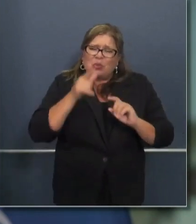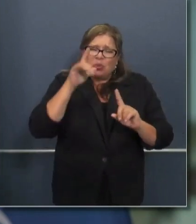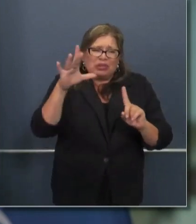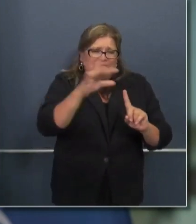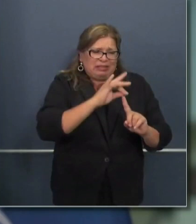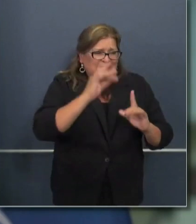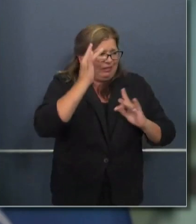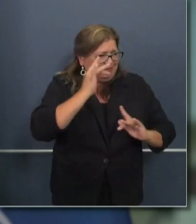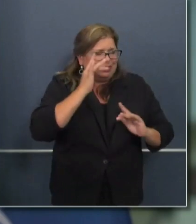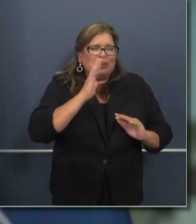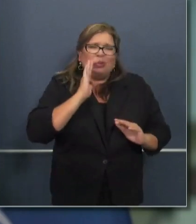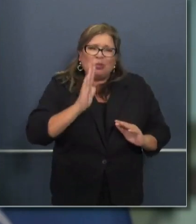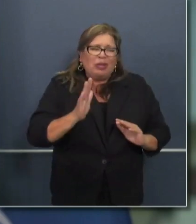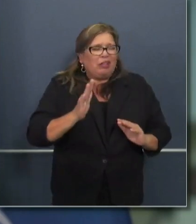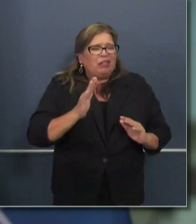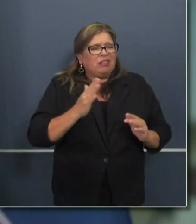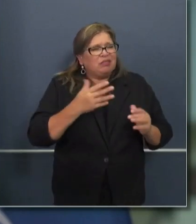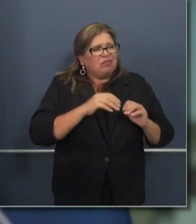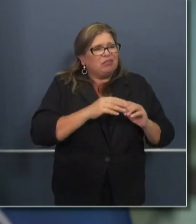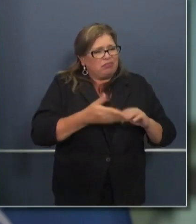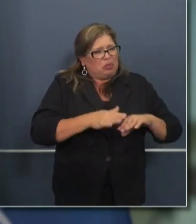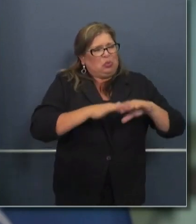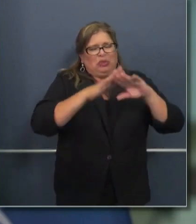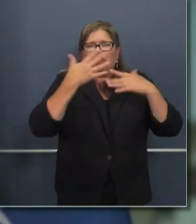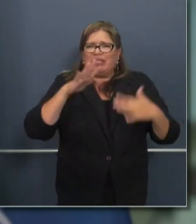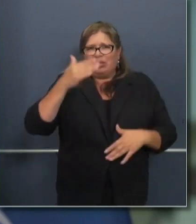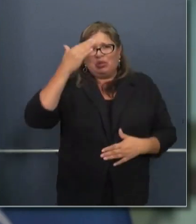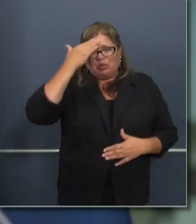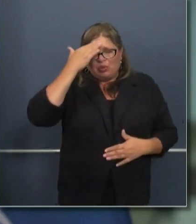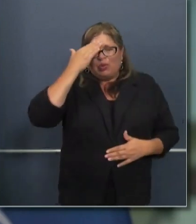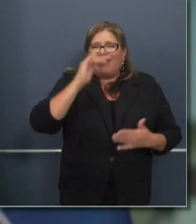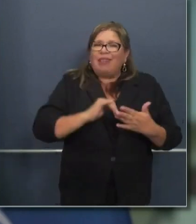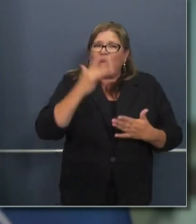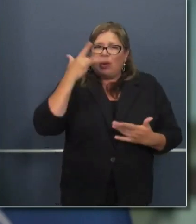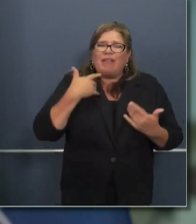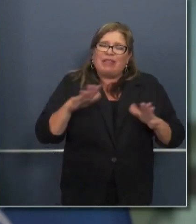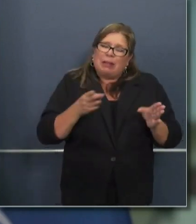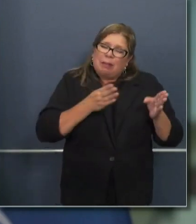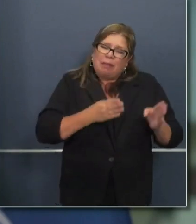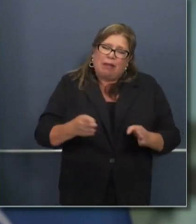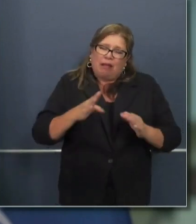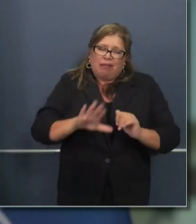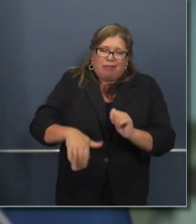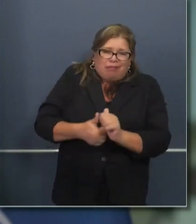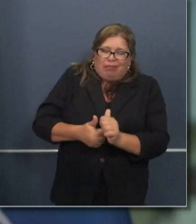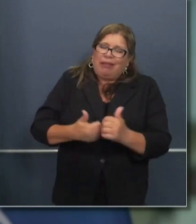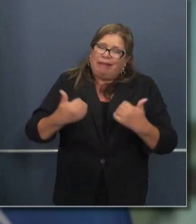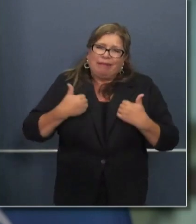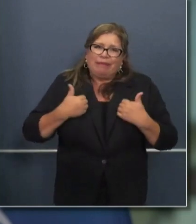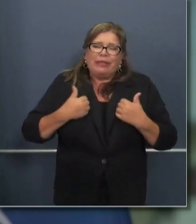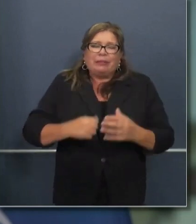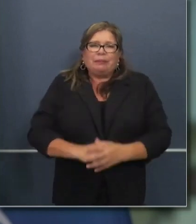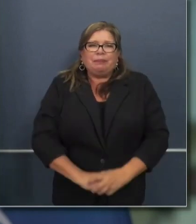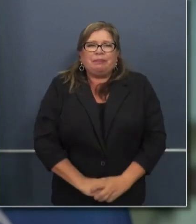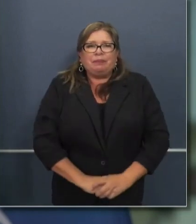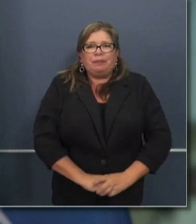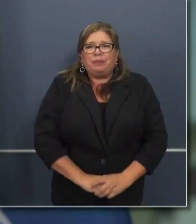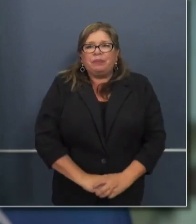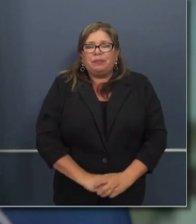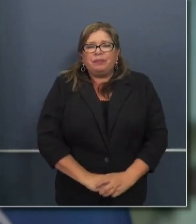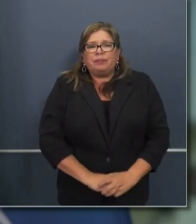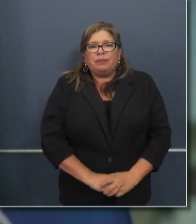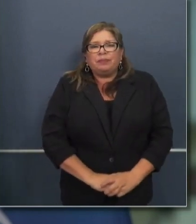strategies and will be able to implement strategies to do a lot more if need be. Jeremy White, Politico.